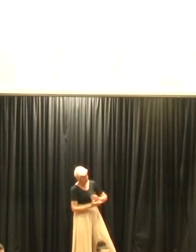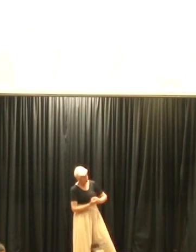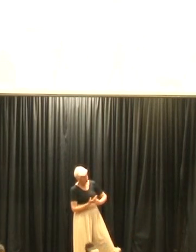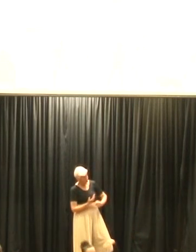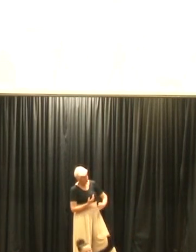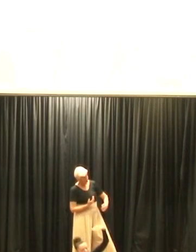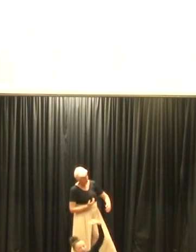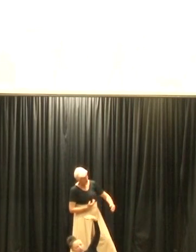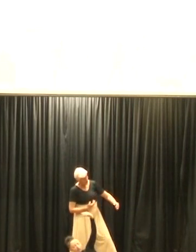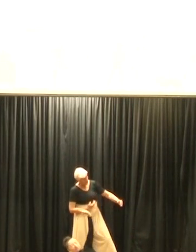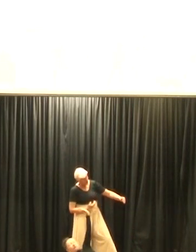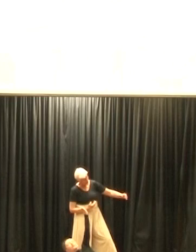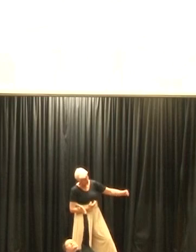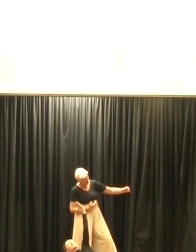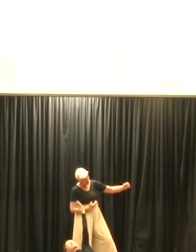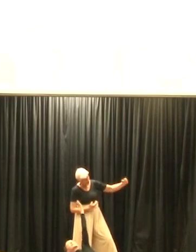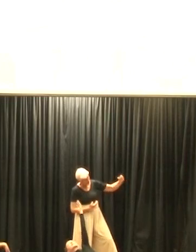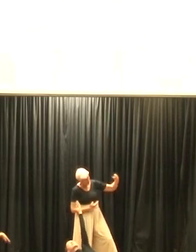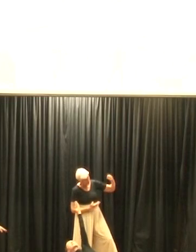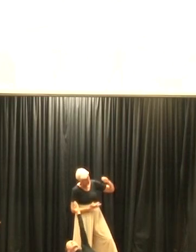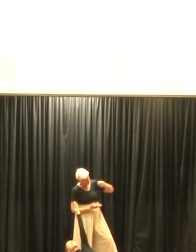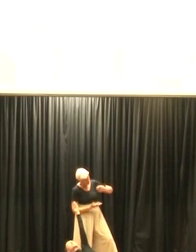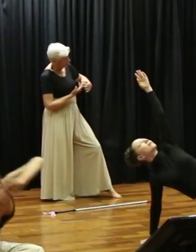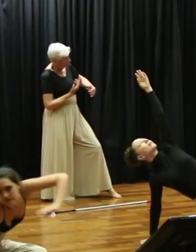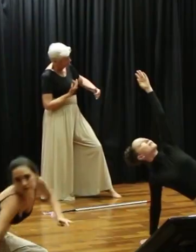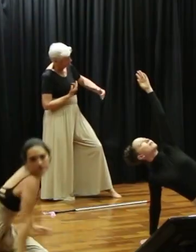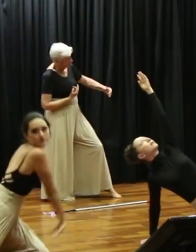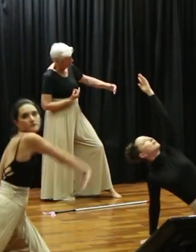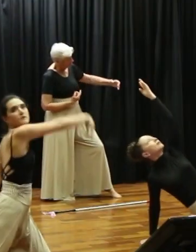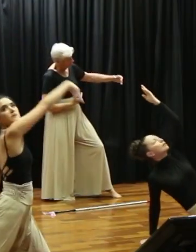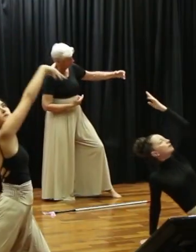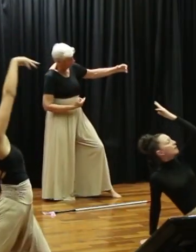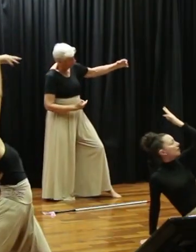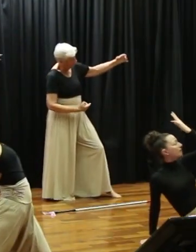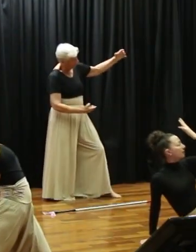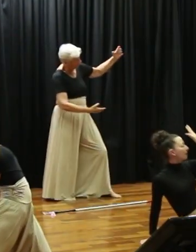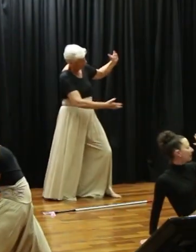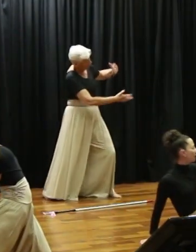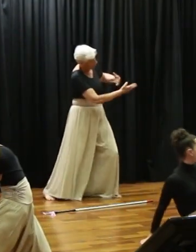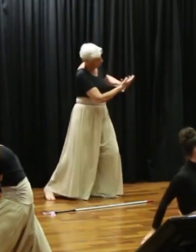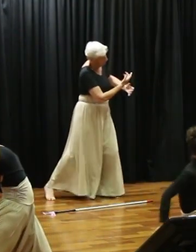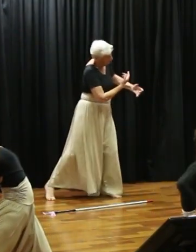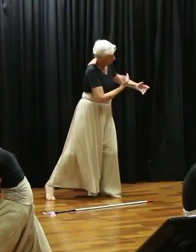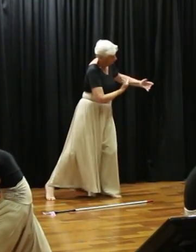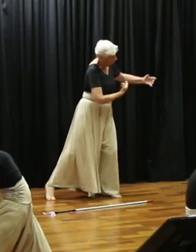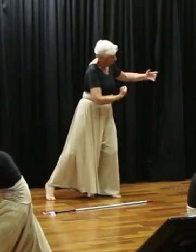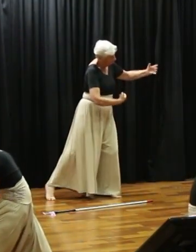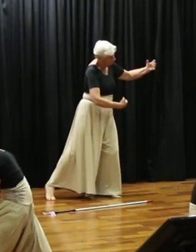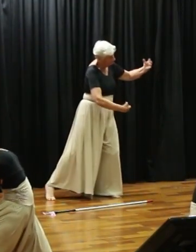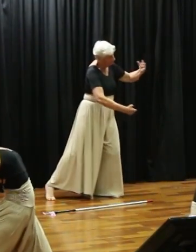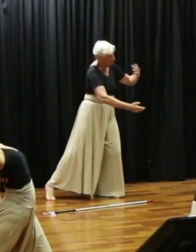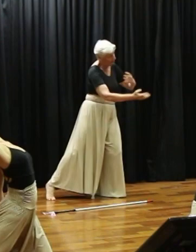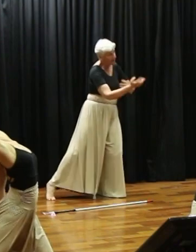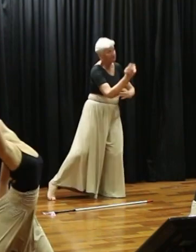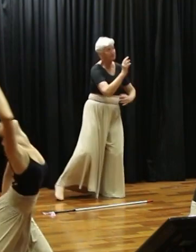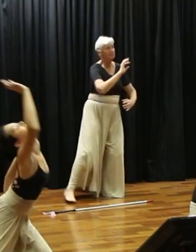who I am. And you can't fight the tears that ain't